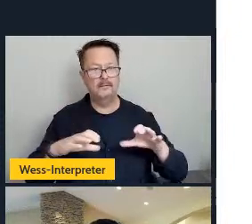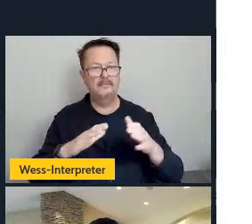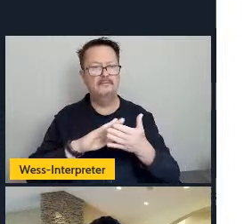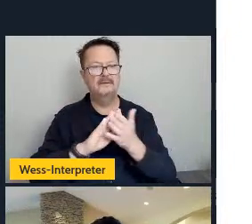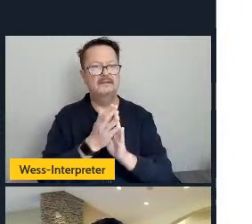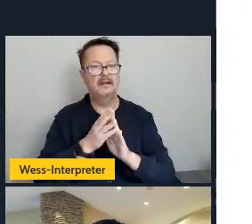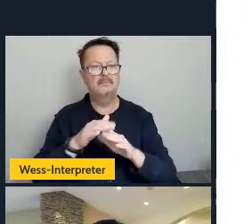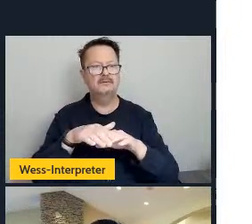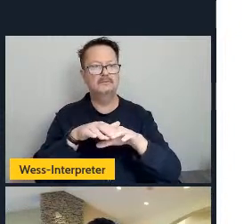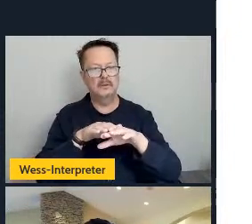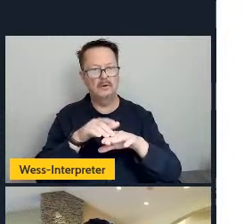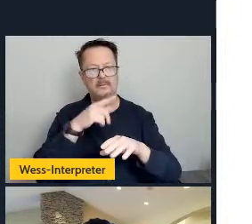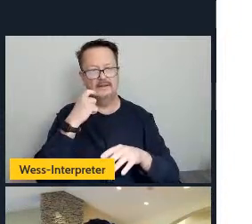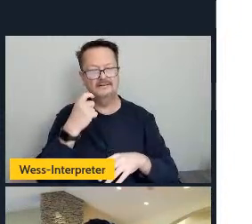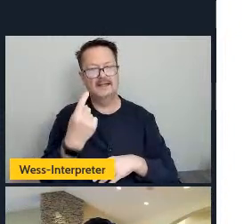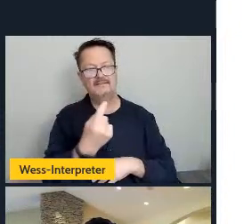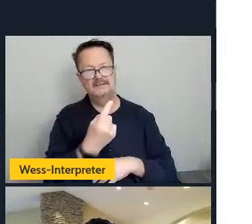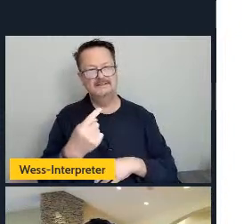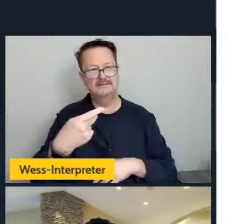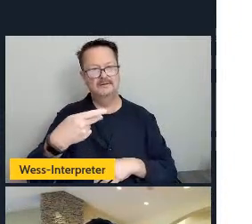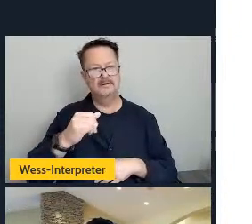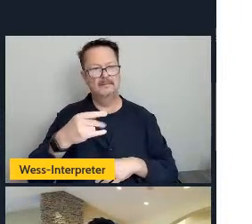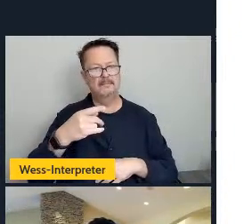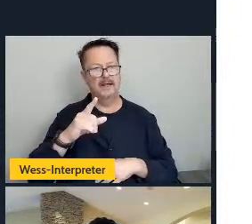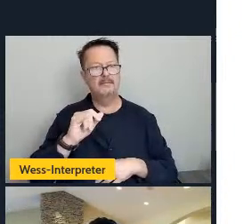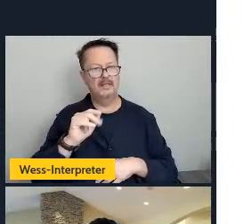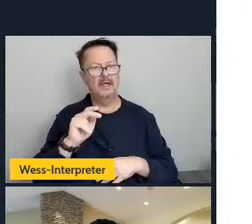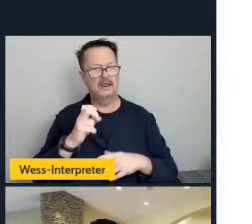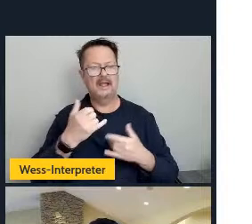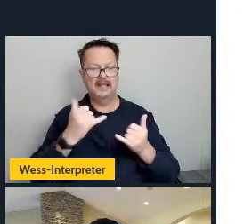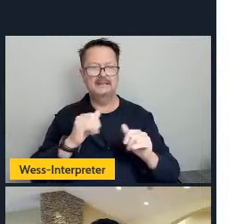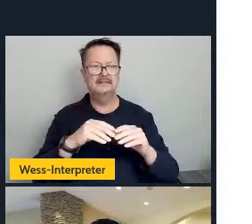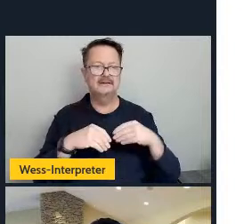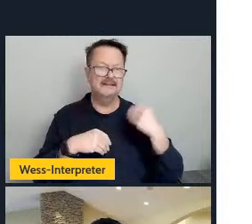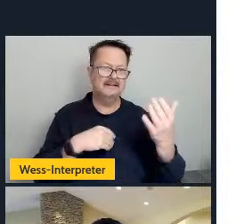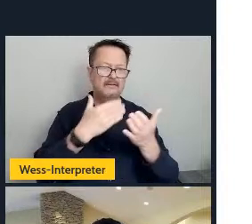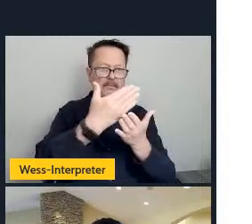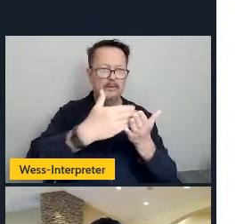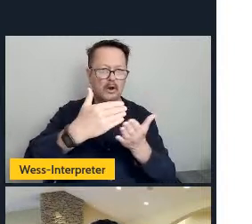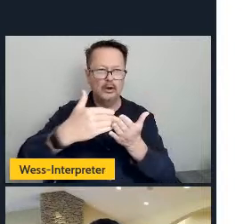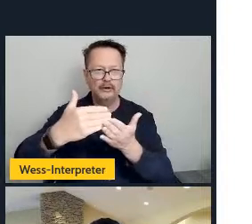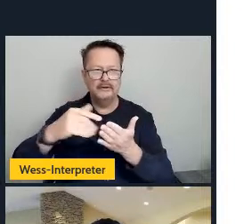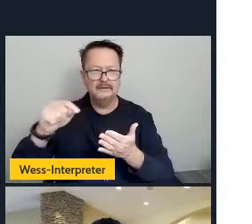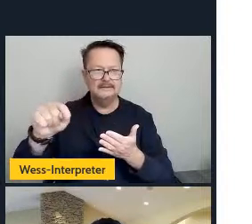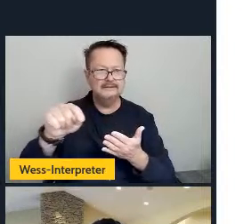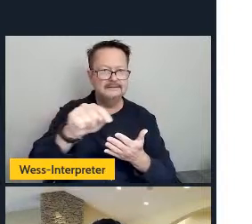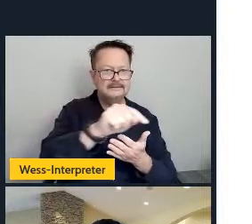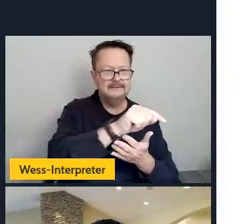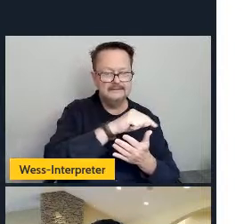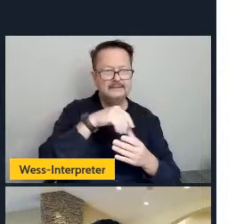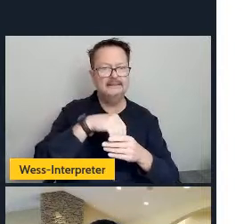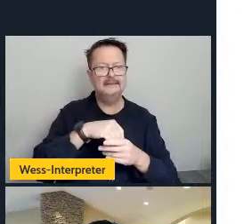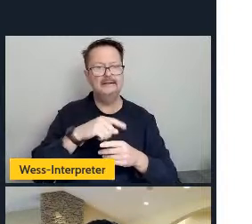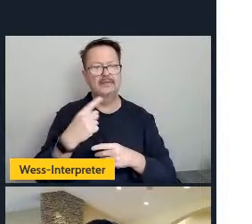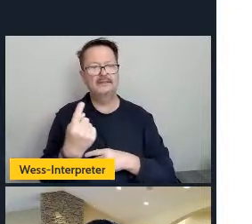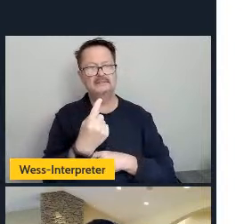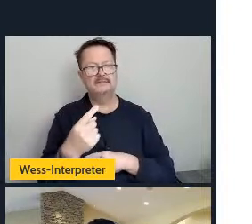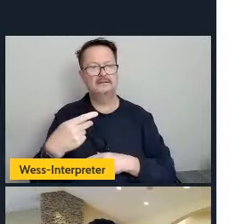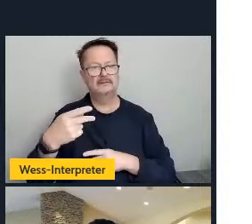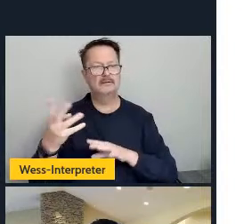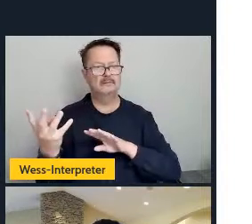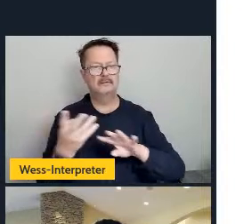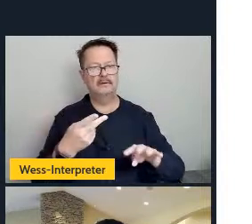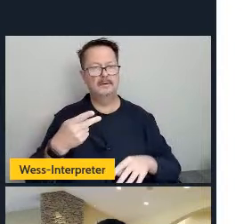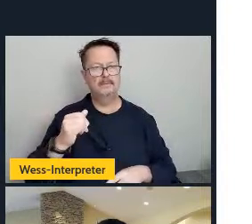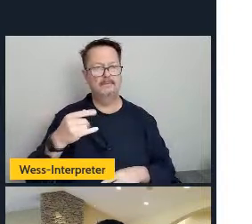pipeline. Yes, I can still deliver some things in parallel for those components, even in a single pipeline. But what happens